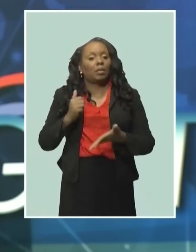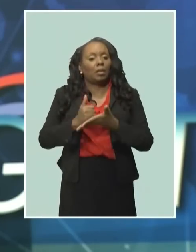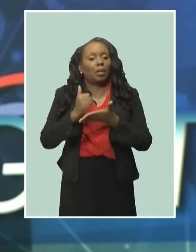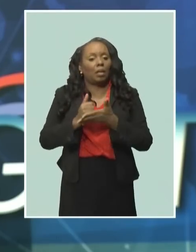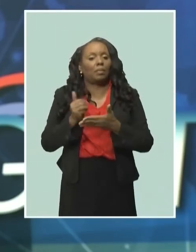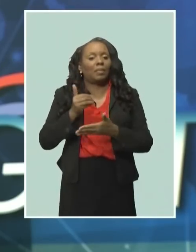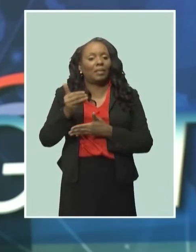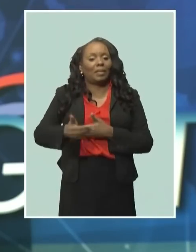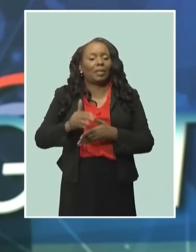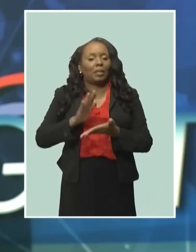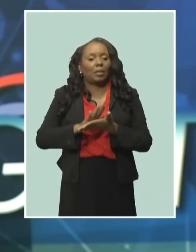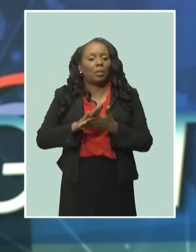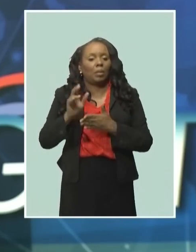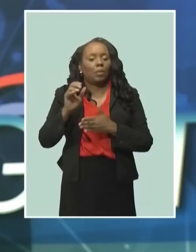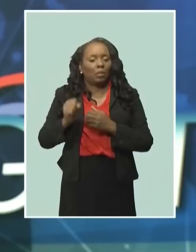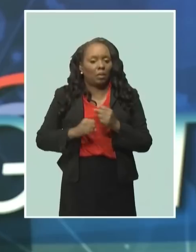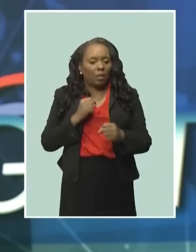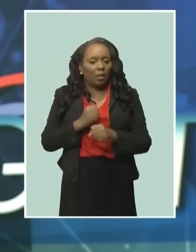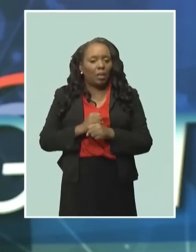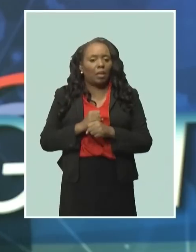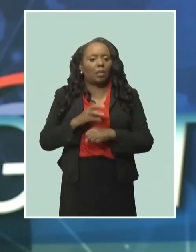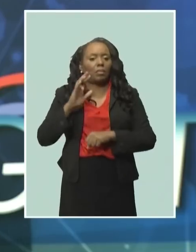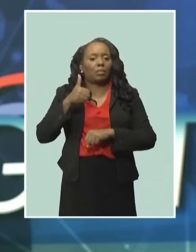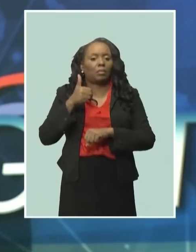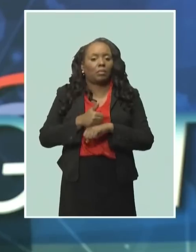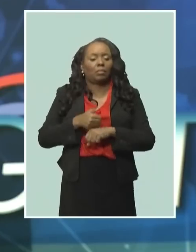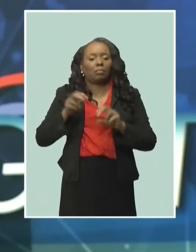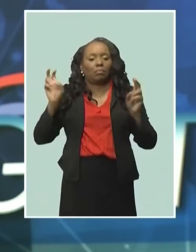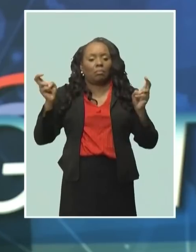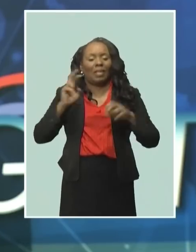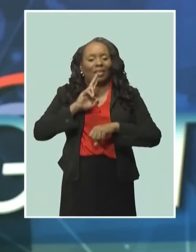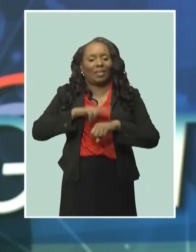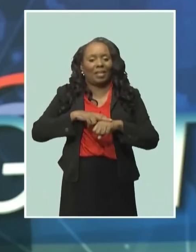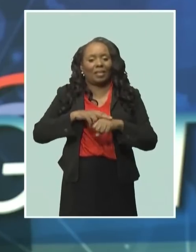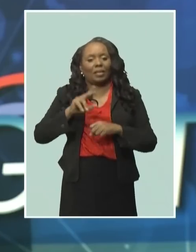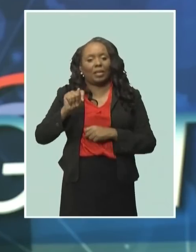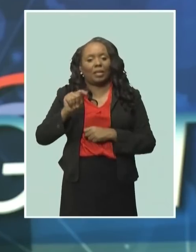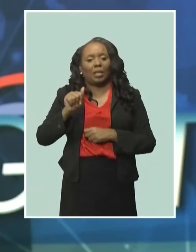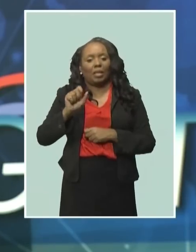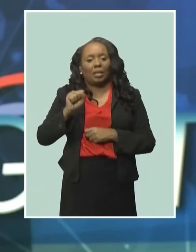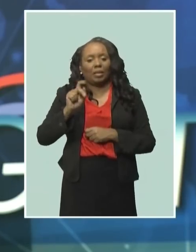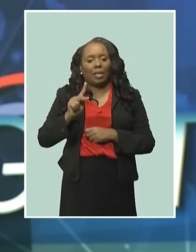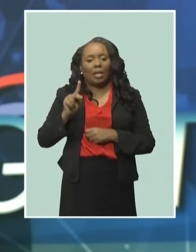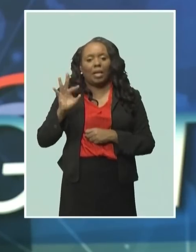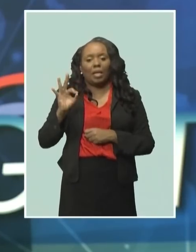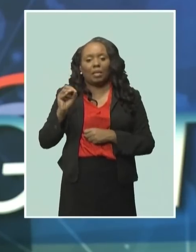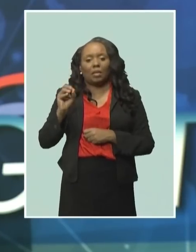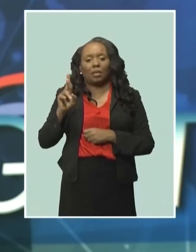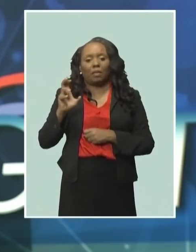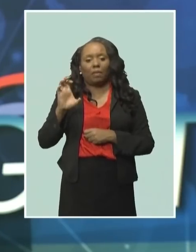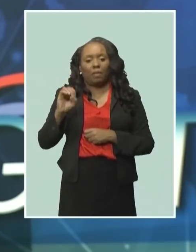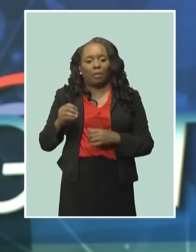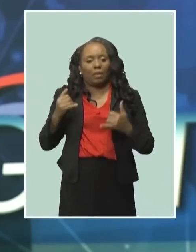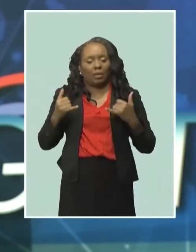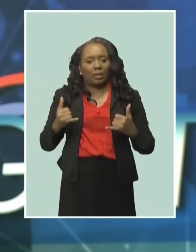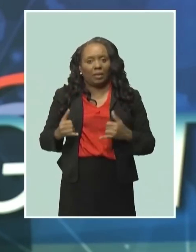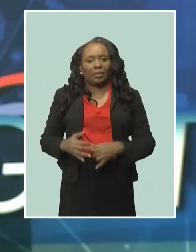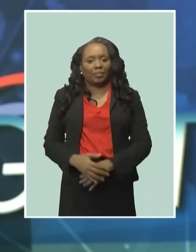year. She made the comment at the launch of the National Task Force on Literacy Education at the Erdeston Teachers Training